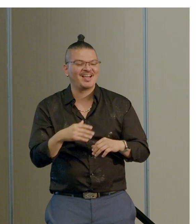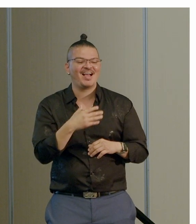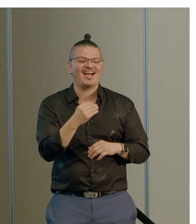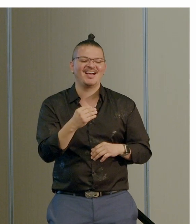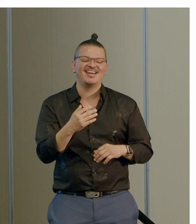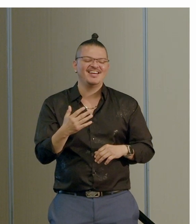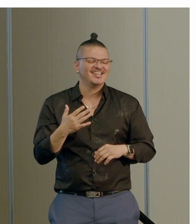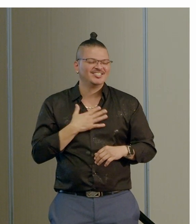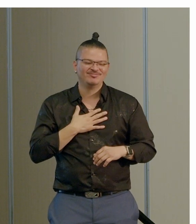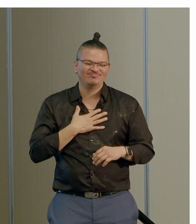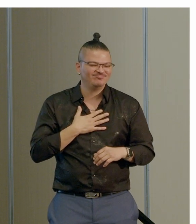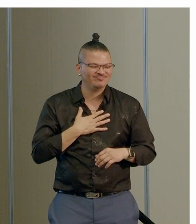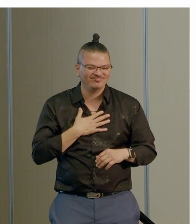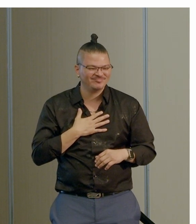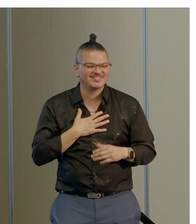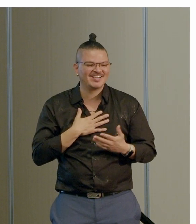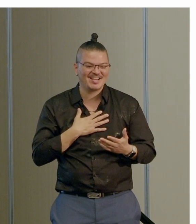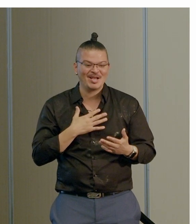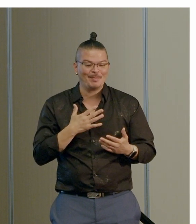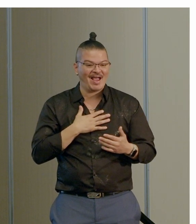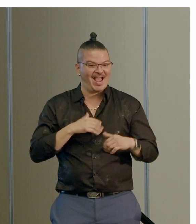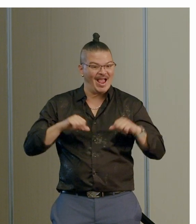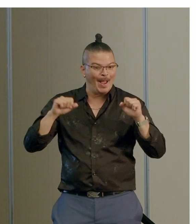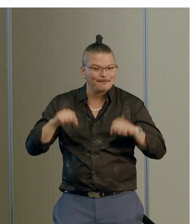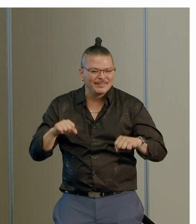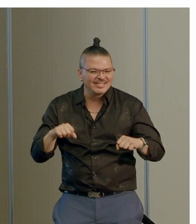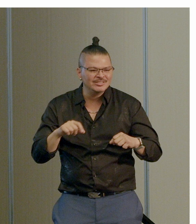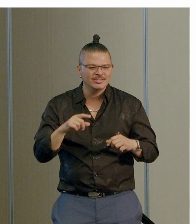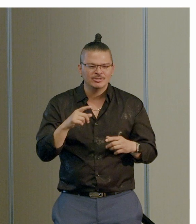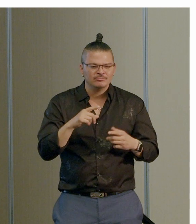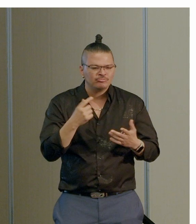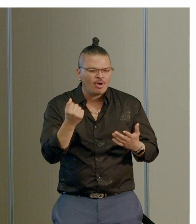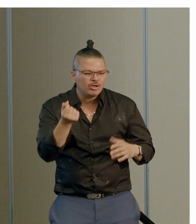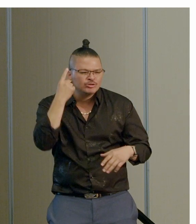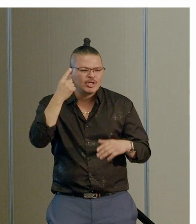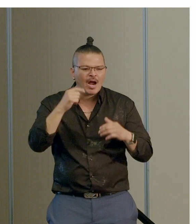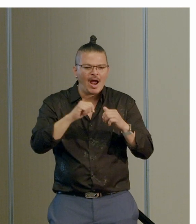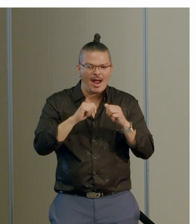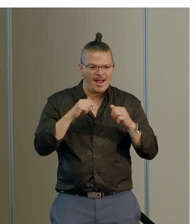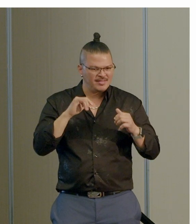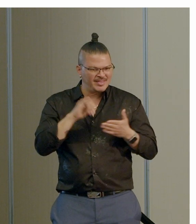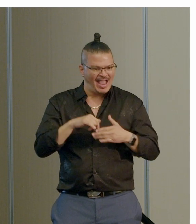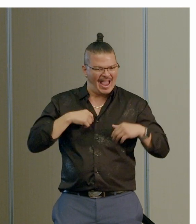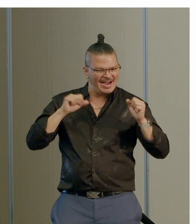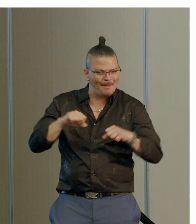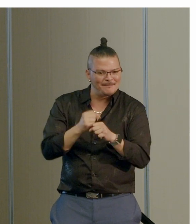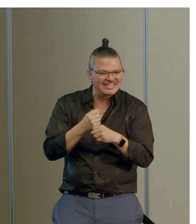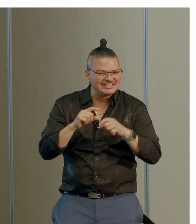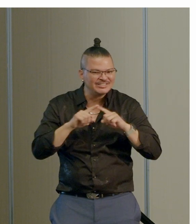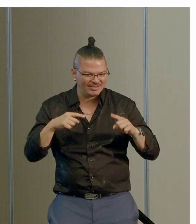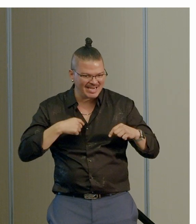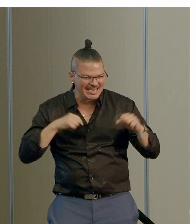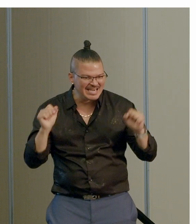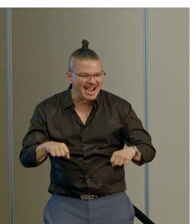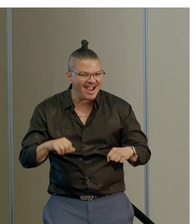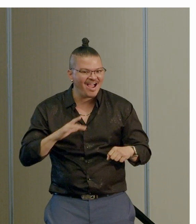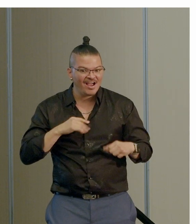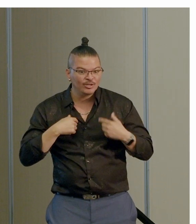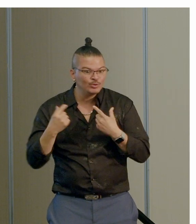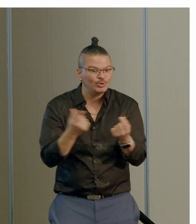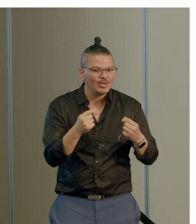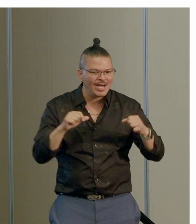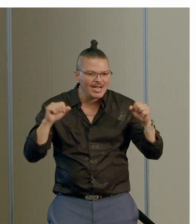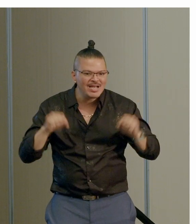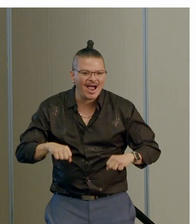my ability to understand that I can make a difference. I can do stuff, and she has been really a great mentor to me in